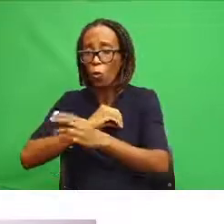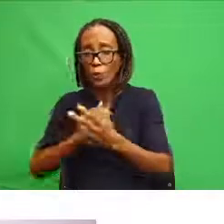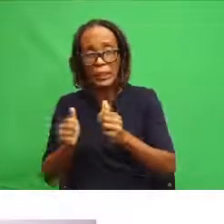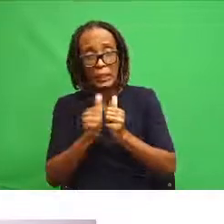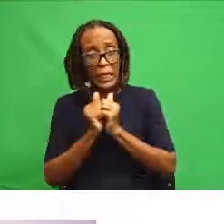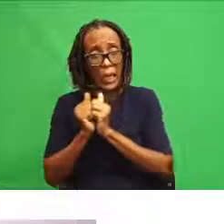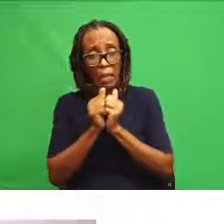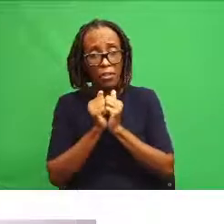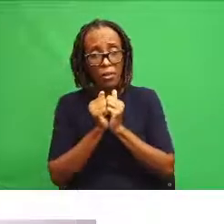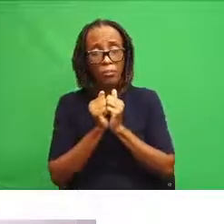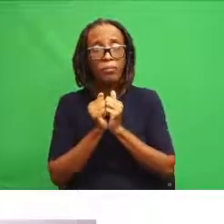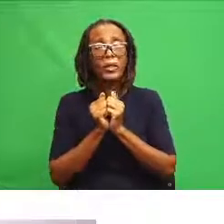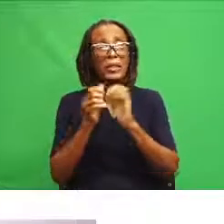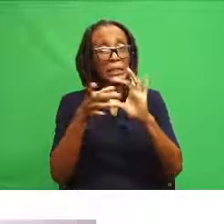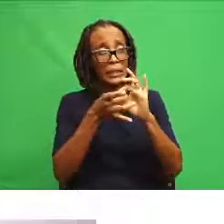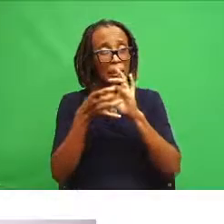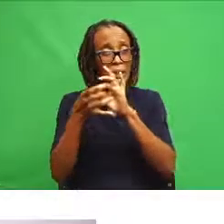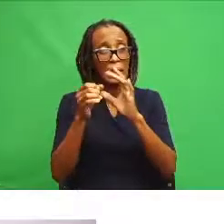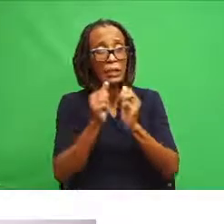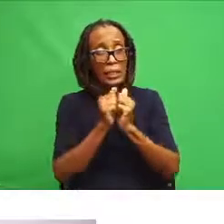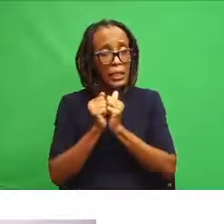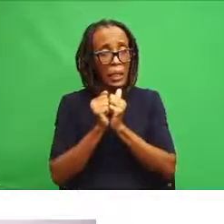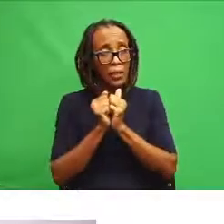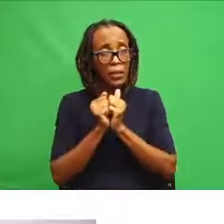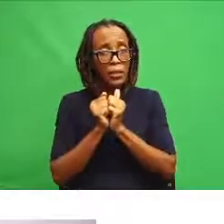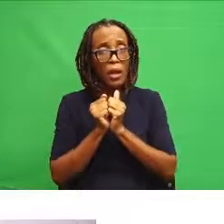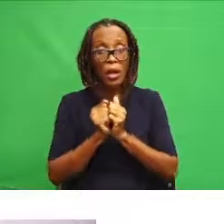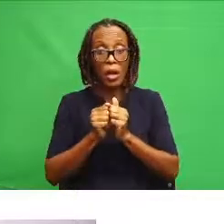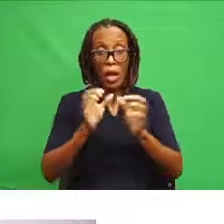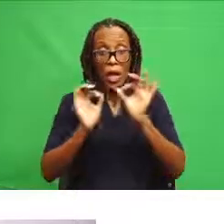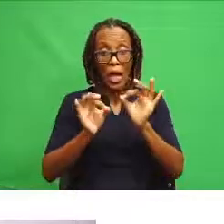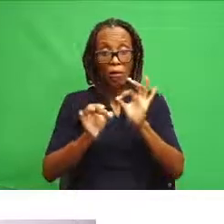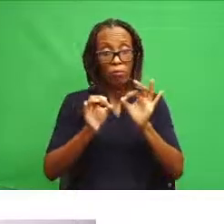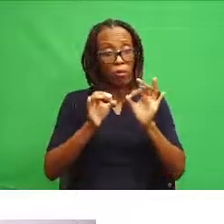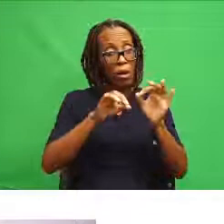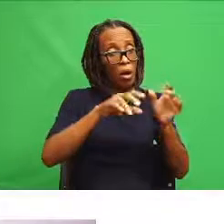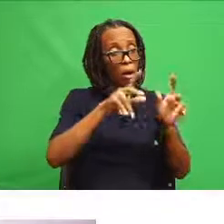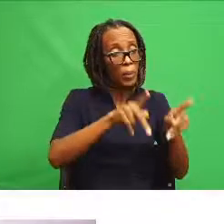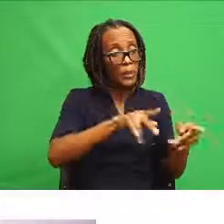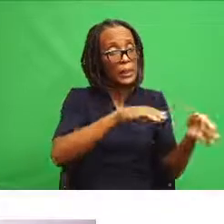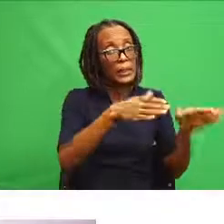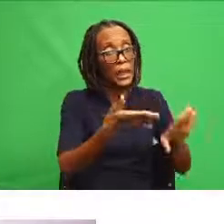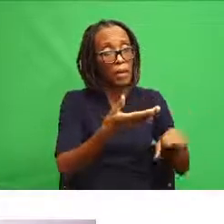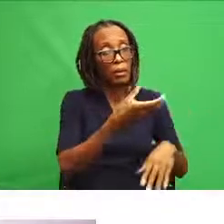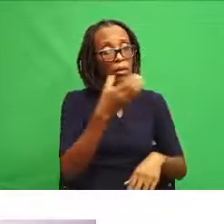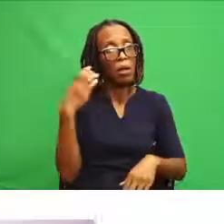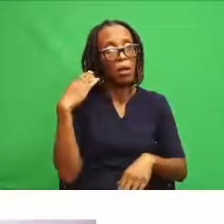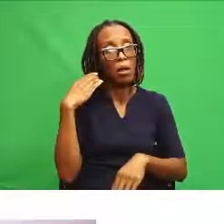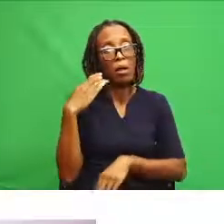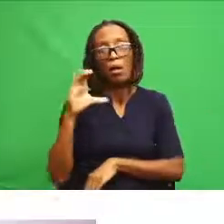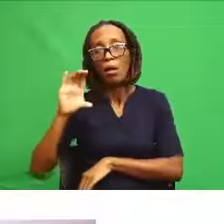in a joint tenancy situation, the death of either party will cause the property to be